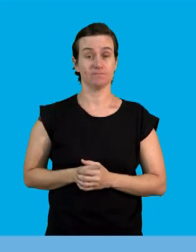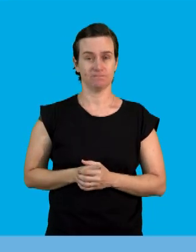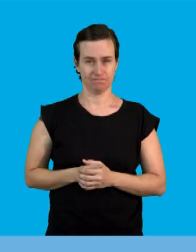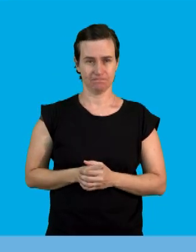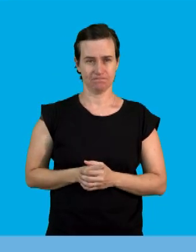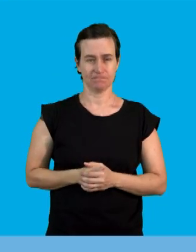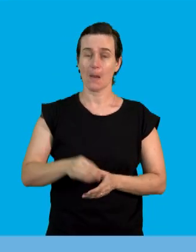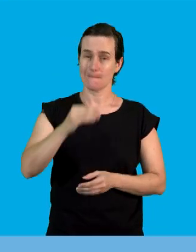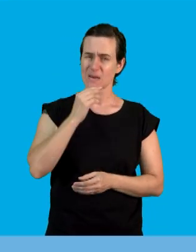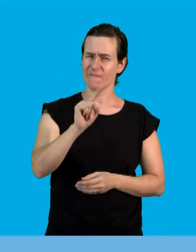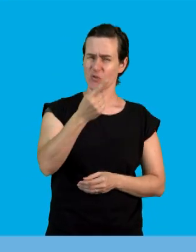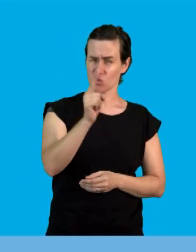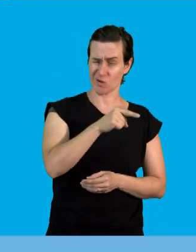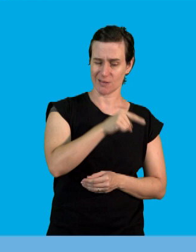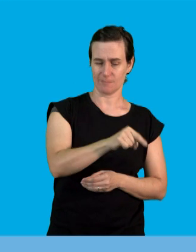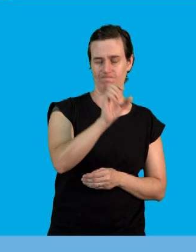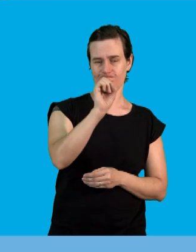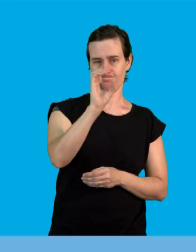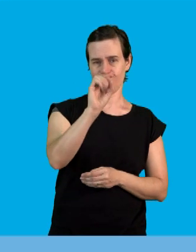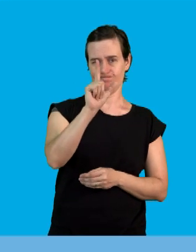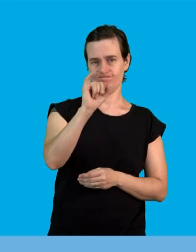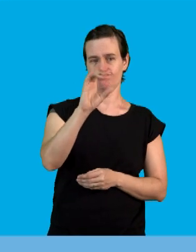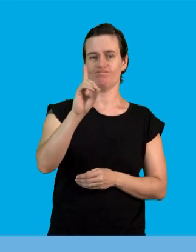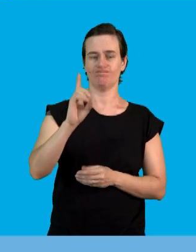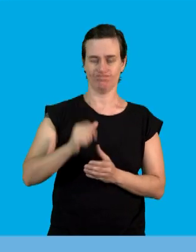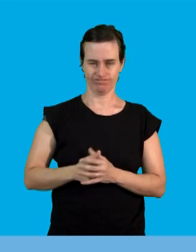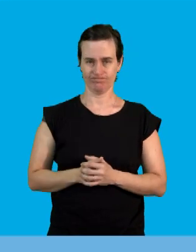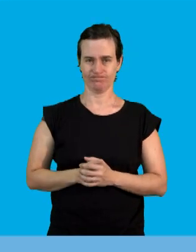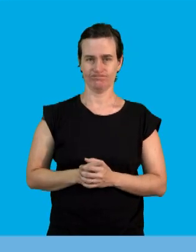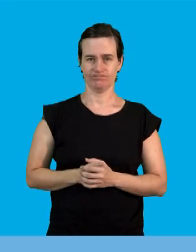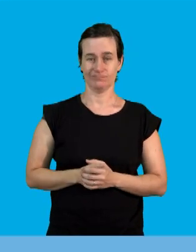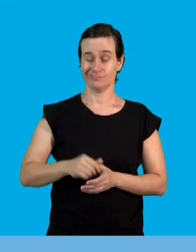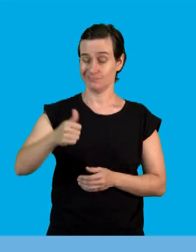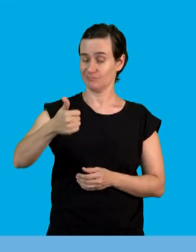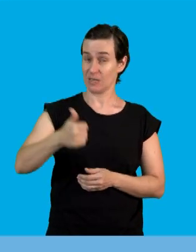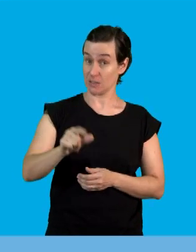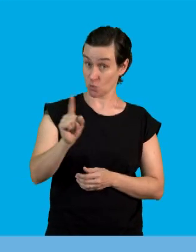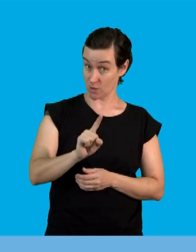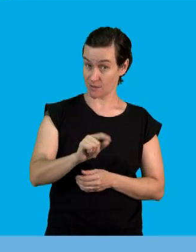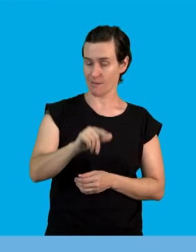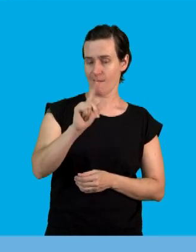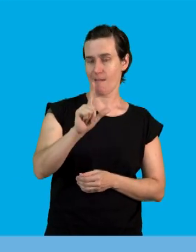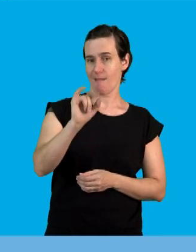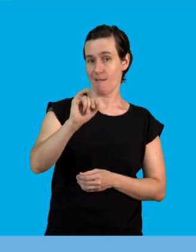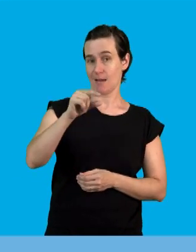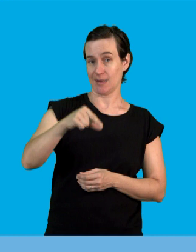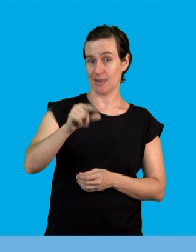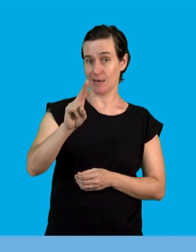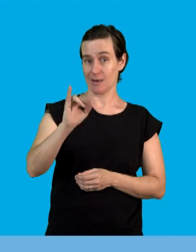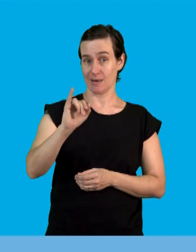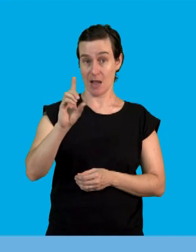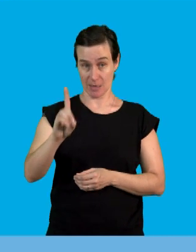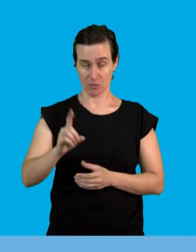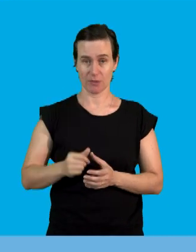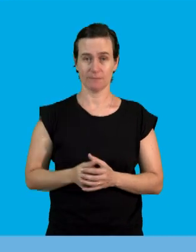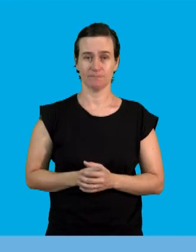first one will be a solid. followed by liquid,